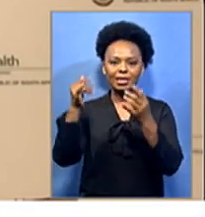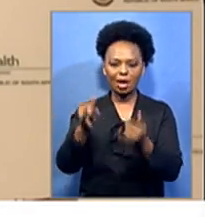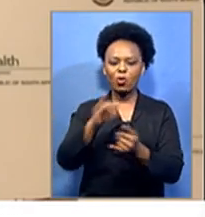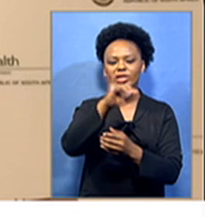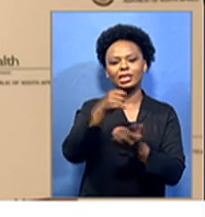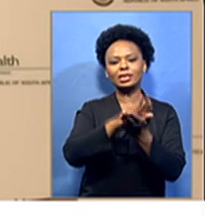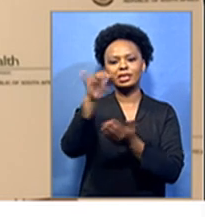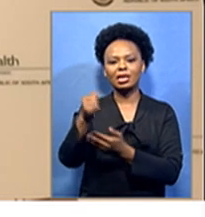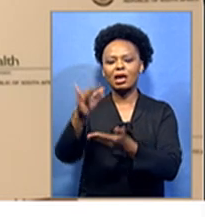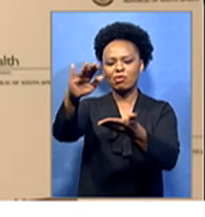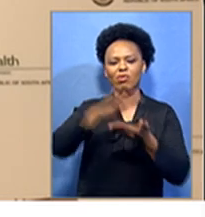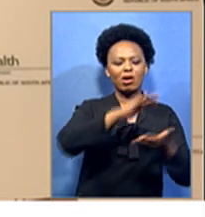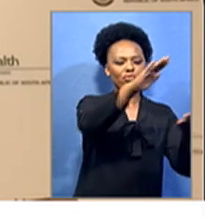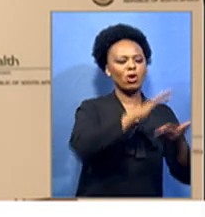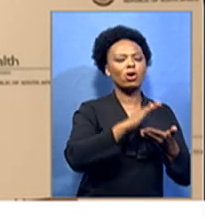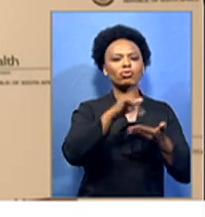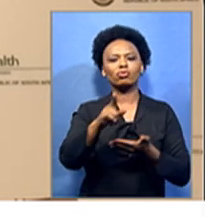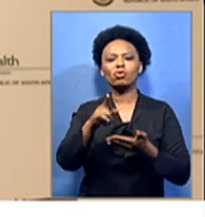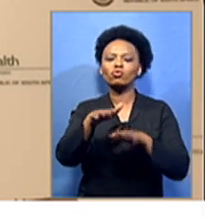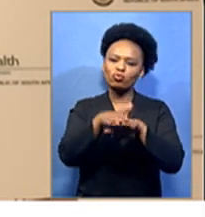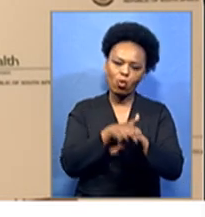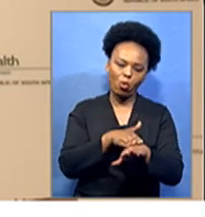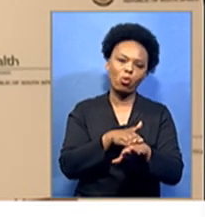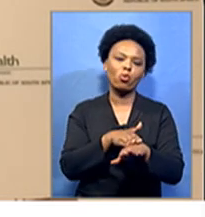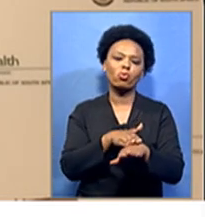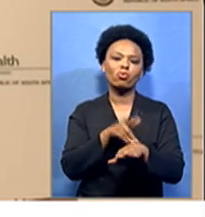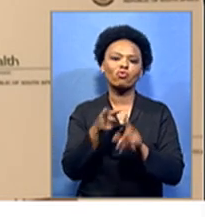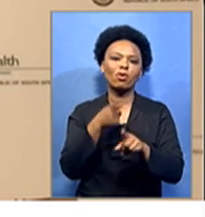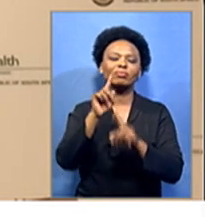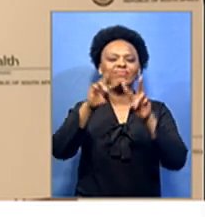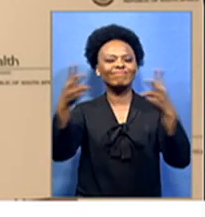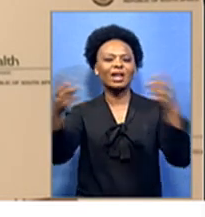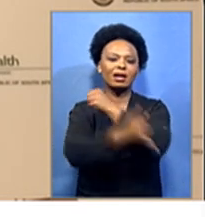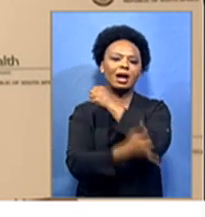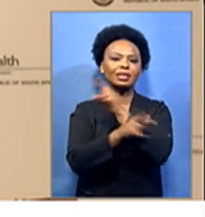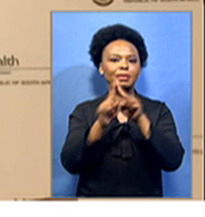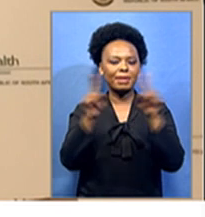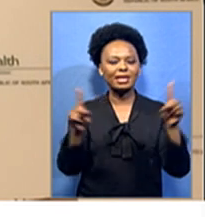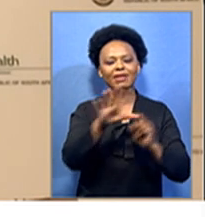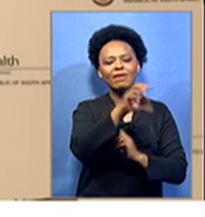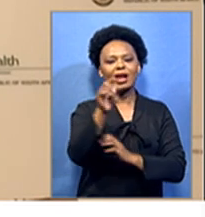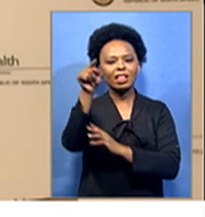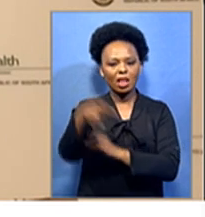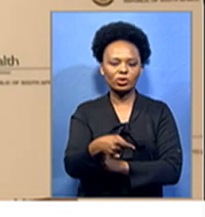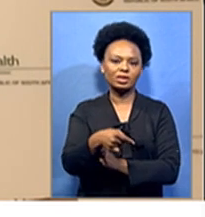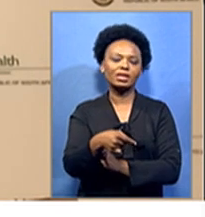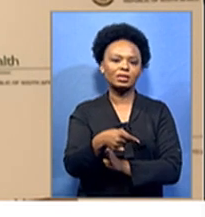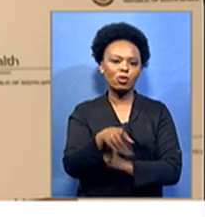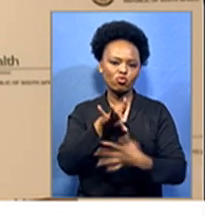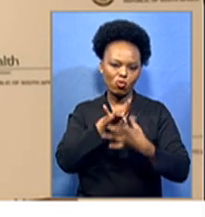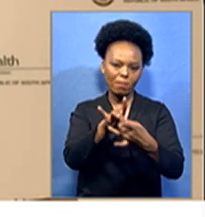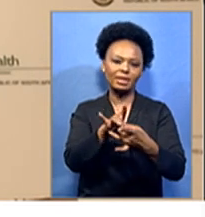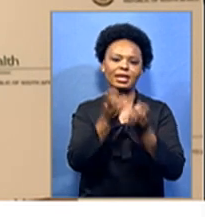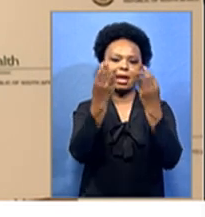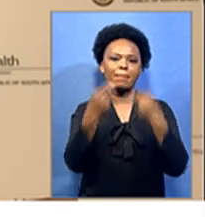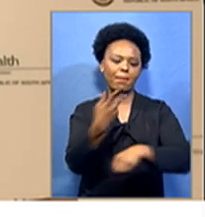from different countries, get relabeled, and so on. We still have the commitment for 500,000 of those, and that we should